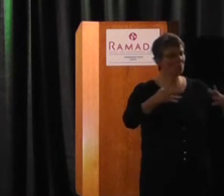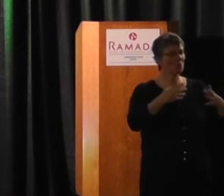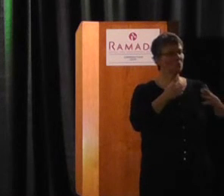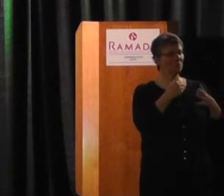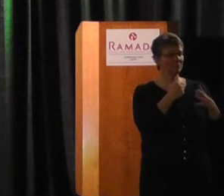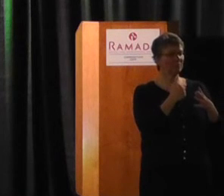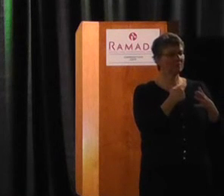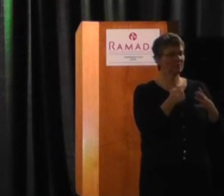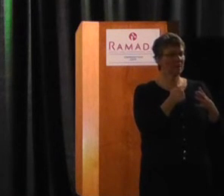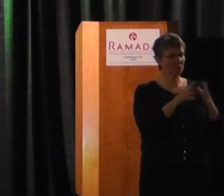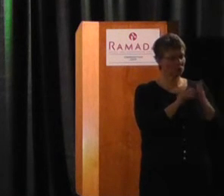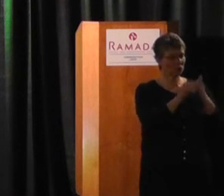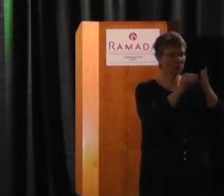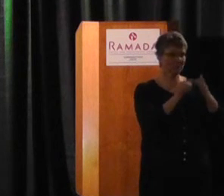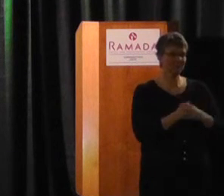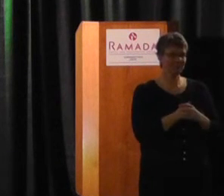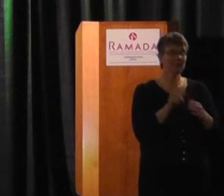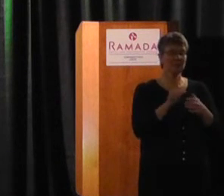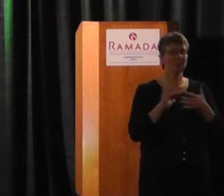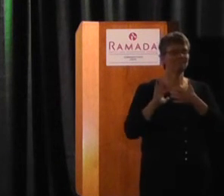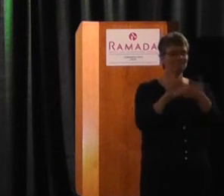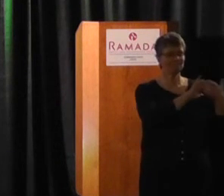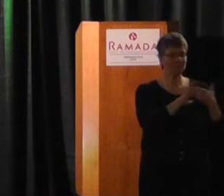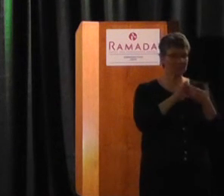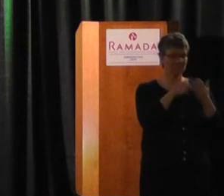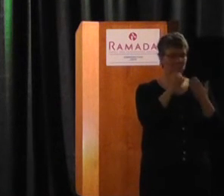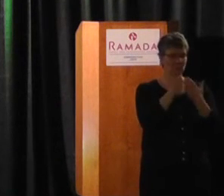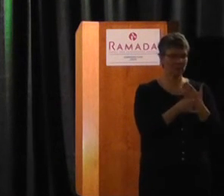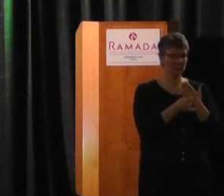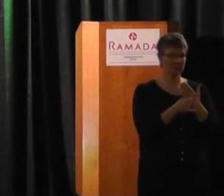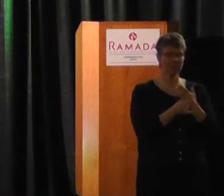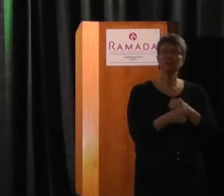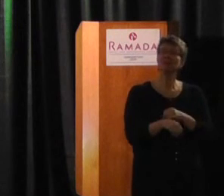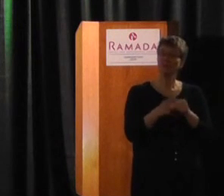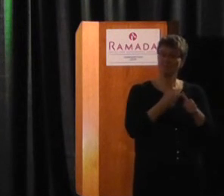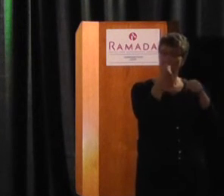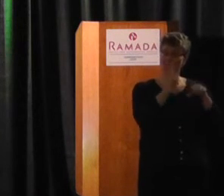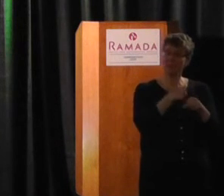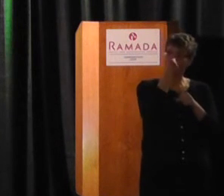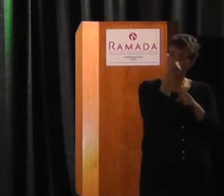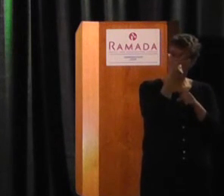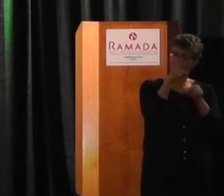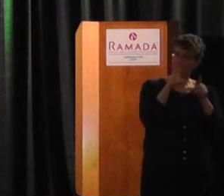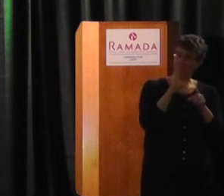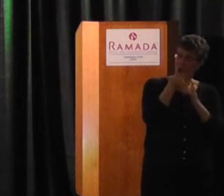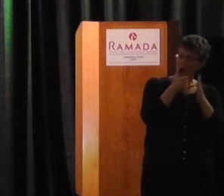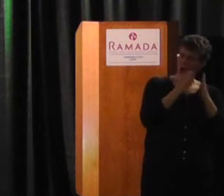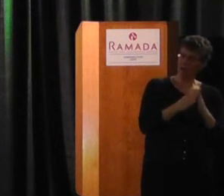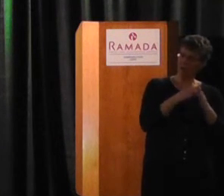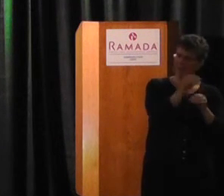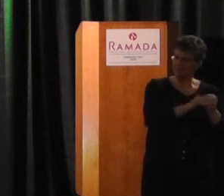of collaborative project for the Nina. It was the first time one artist from the collective inspired everyone